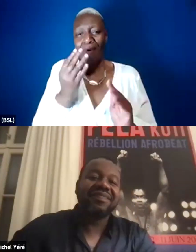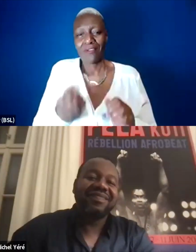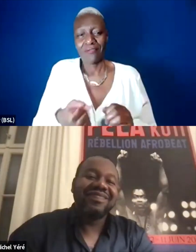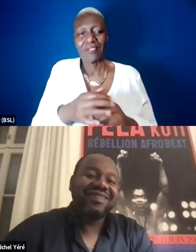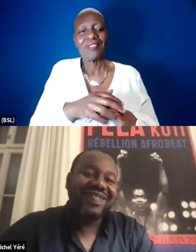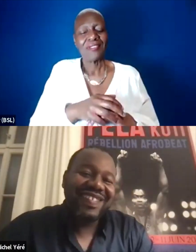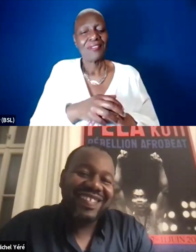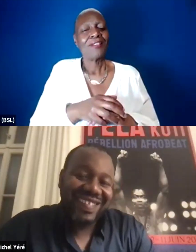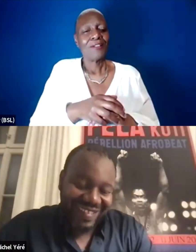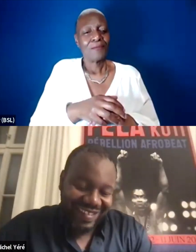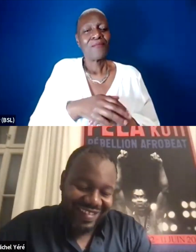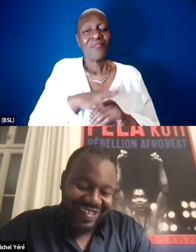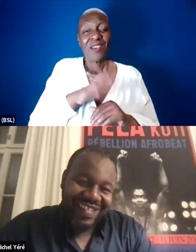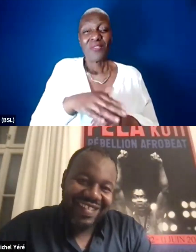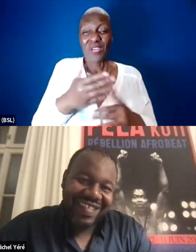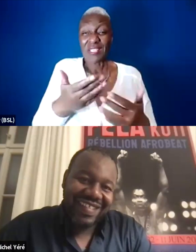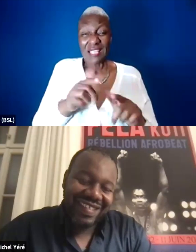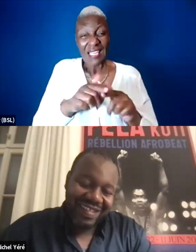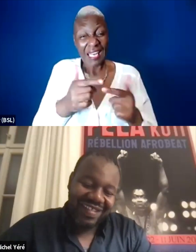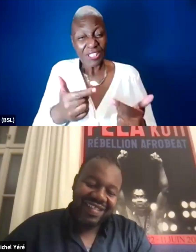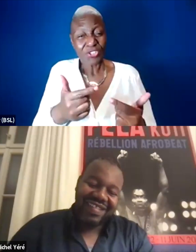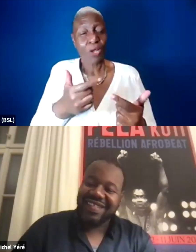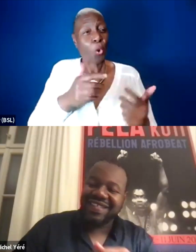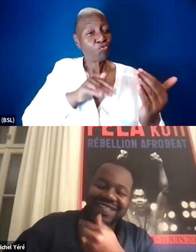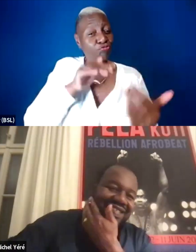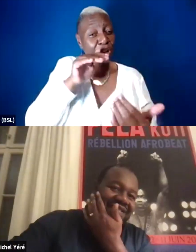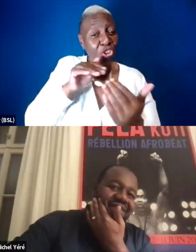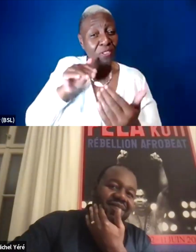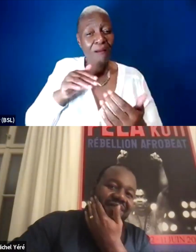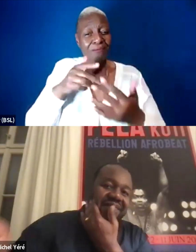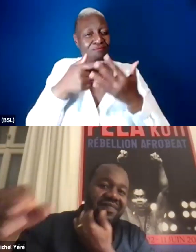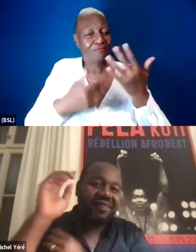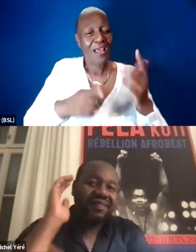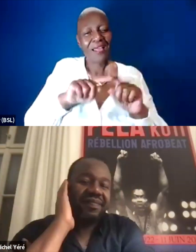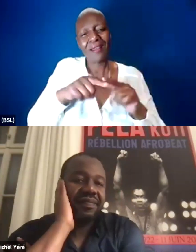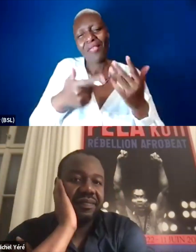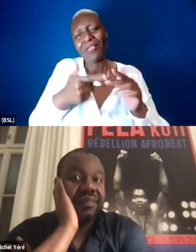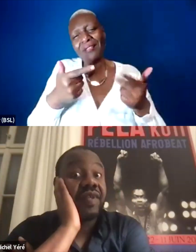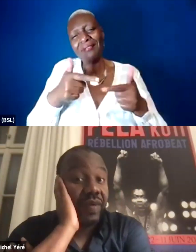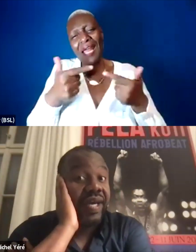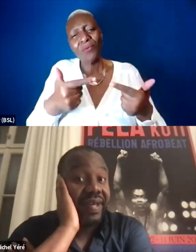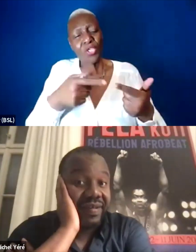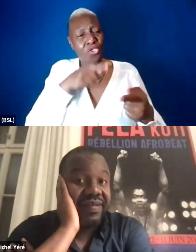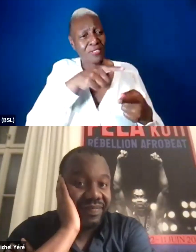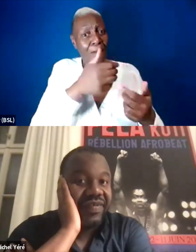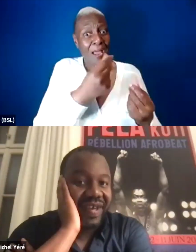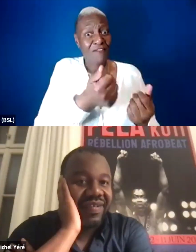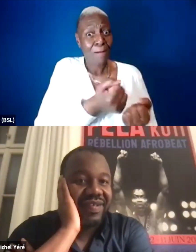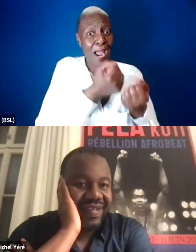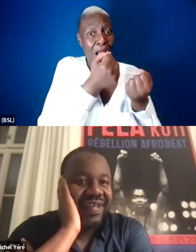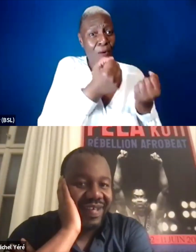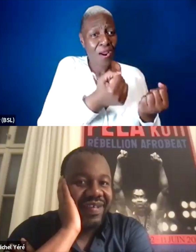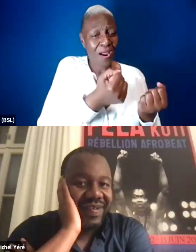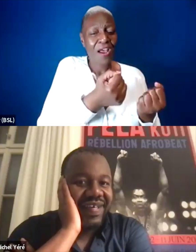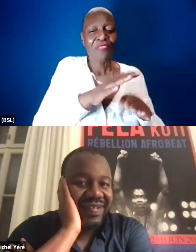Henri-Michel is talking about. I mean, language with register, and then the interaction of other languages of power that are